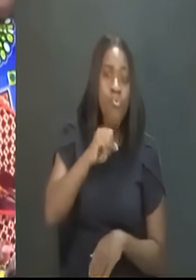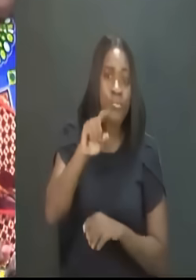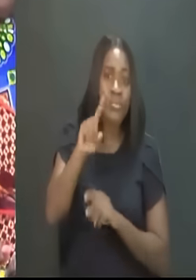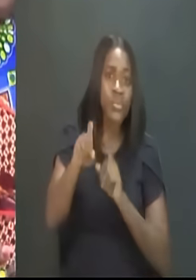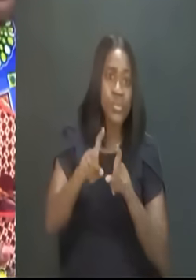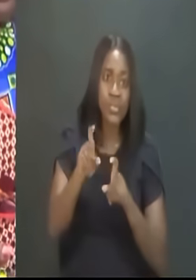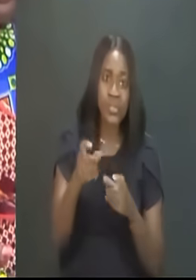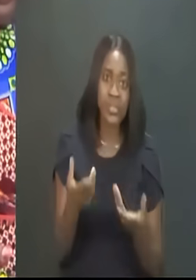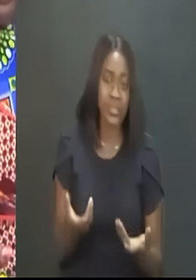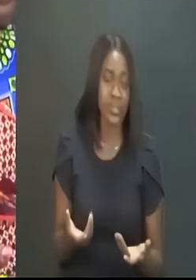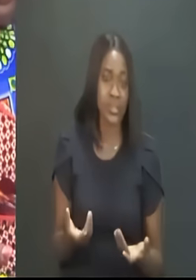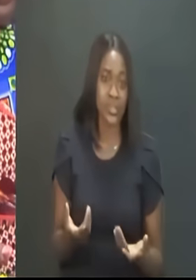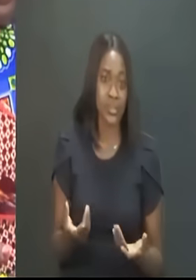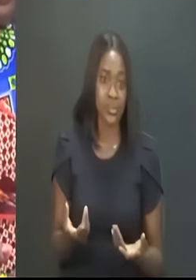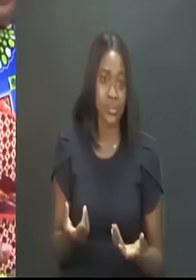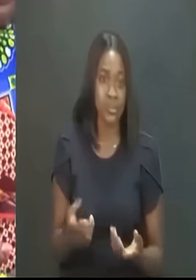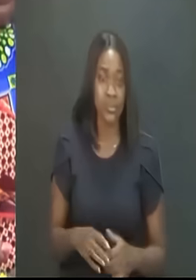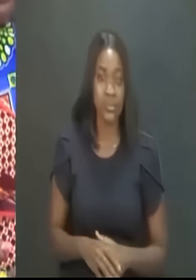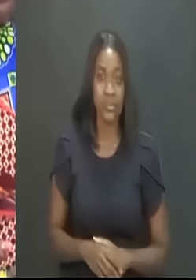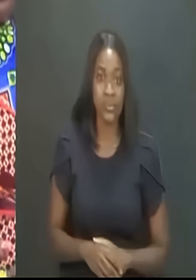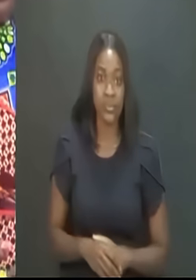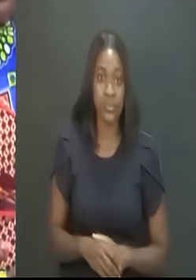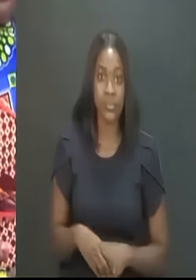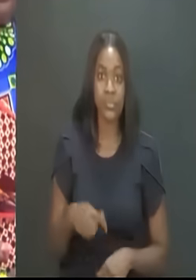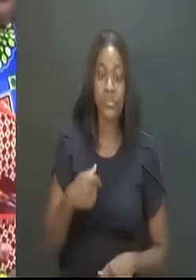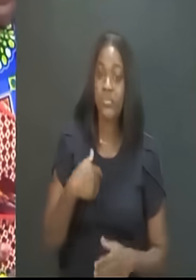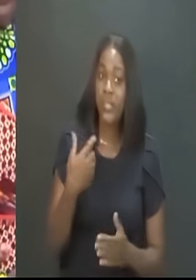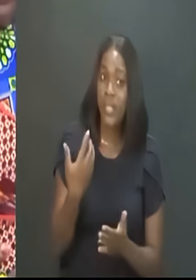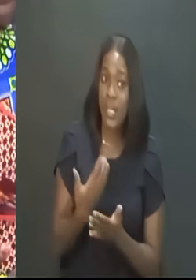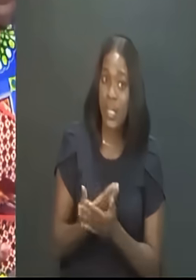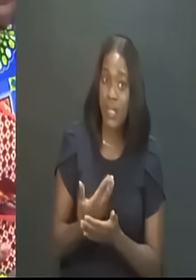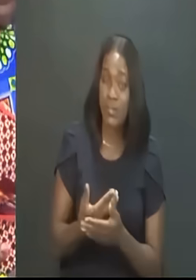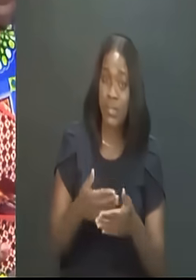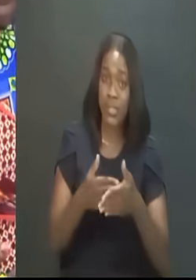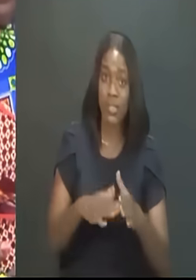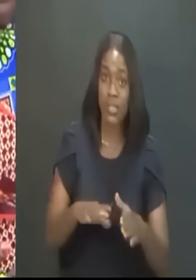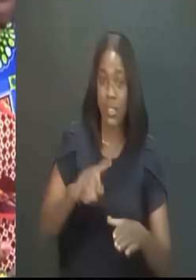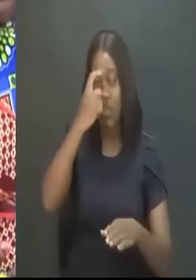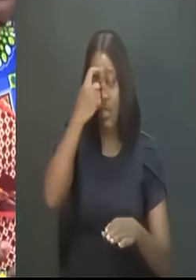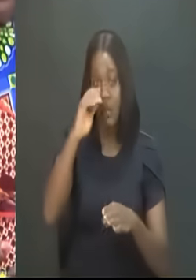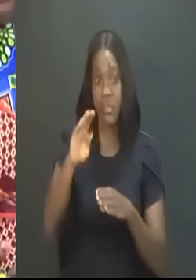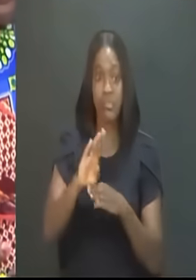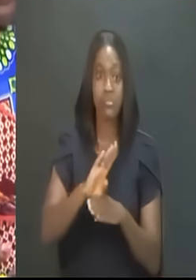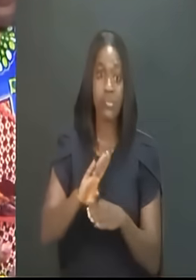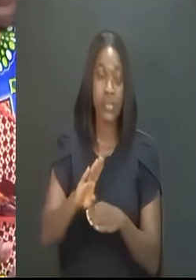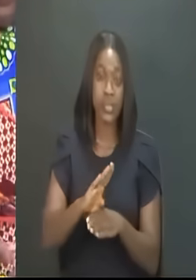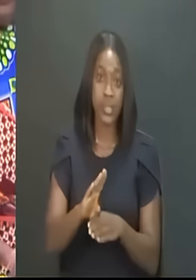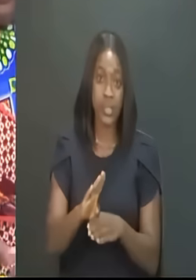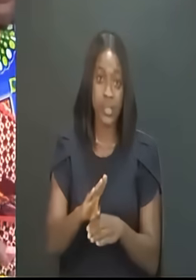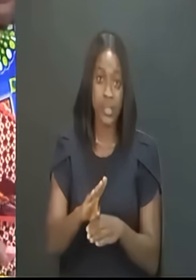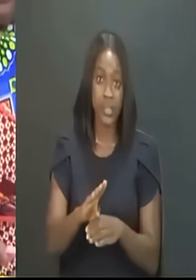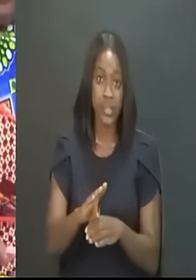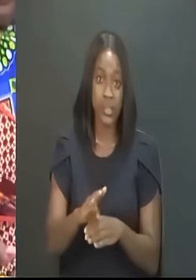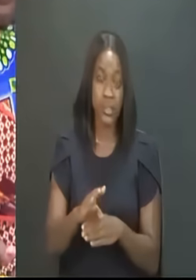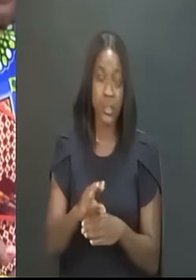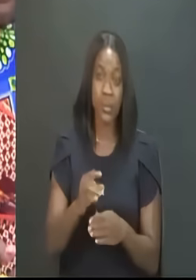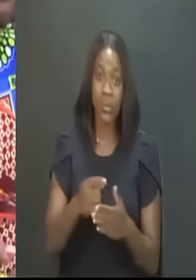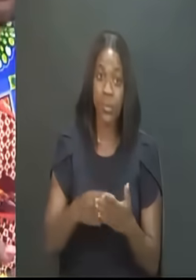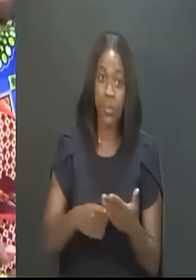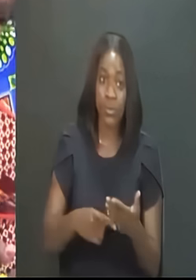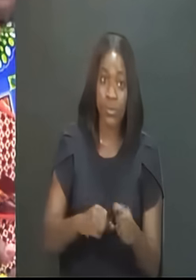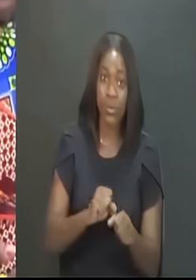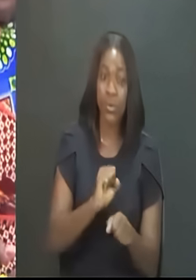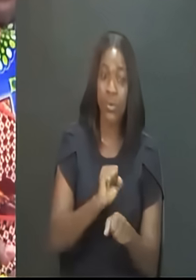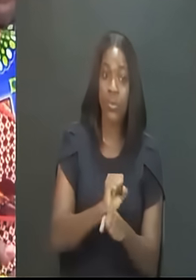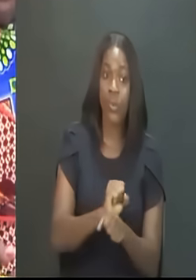would plead with Leader of Government Business to work closely with the